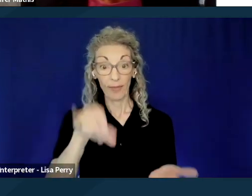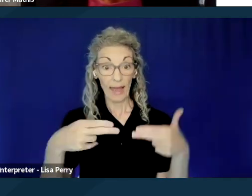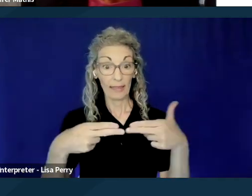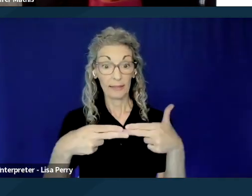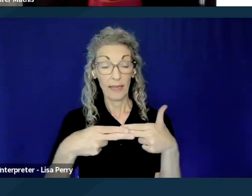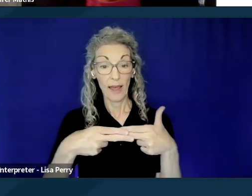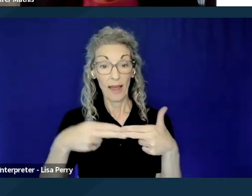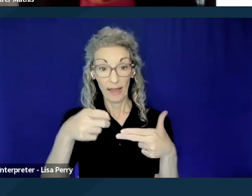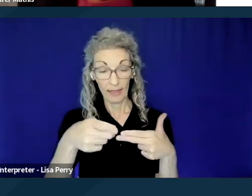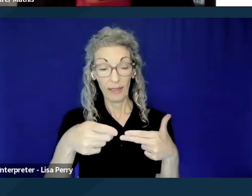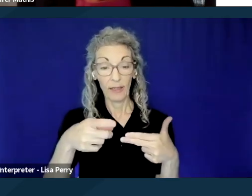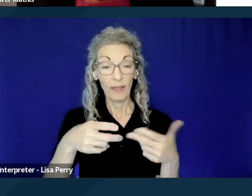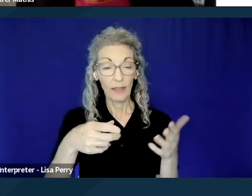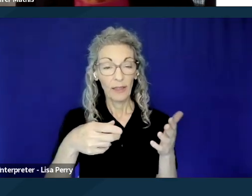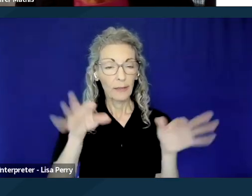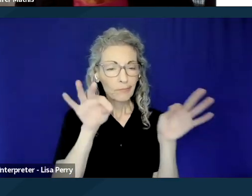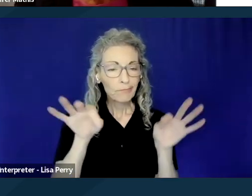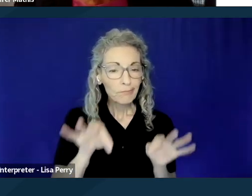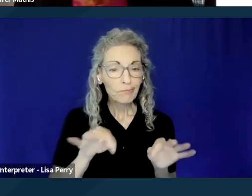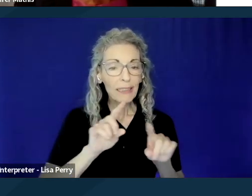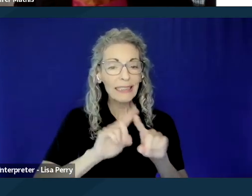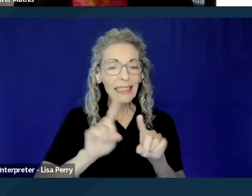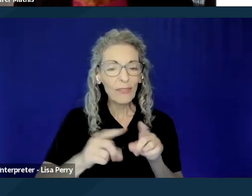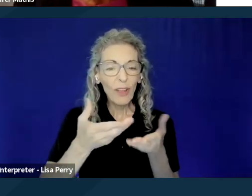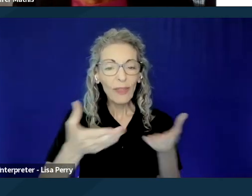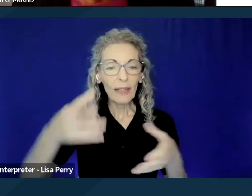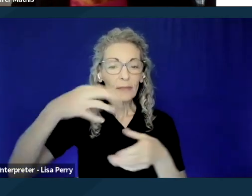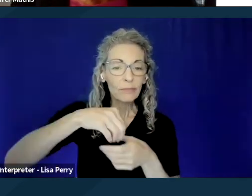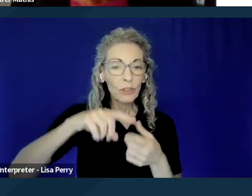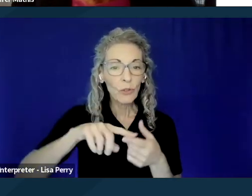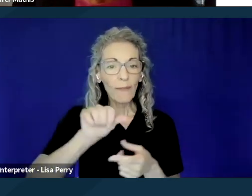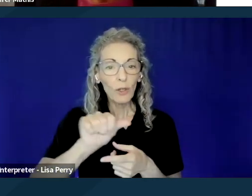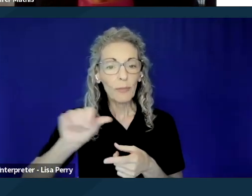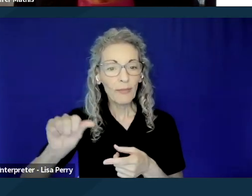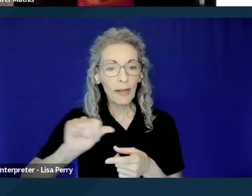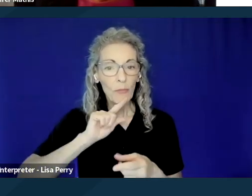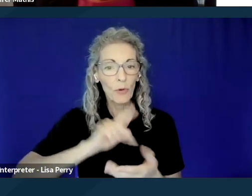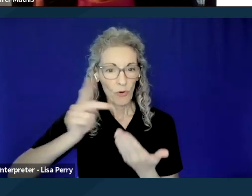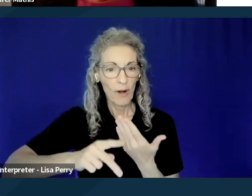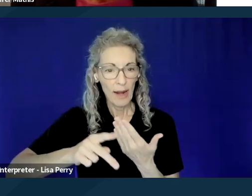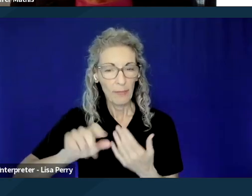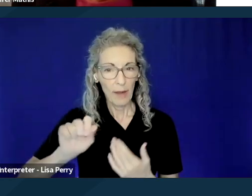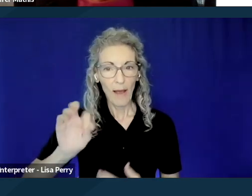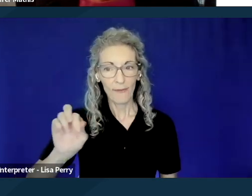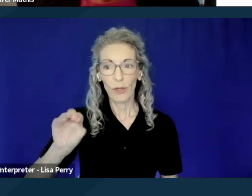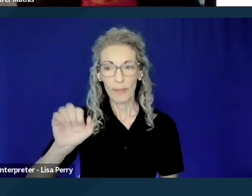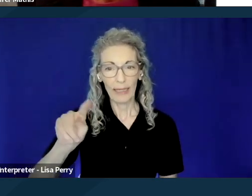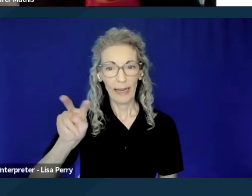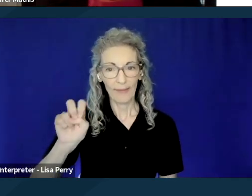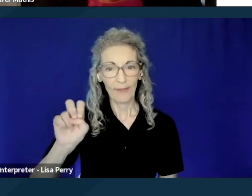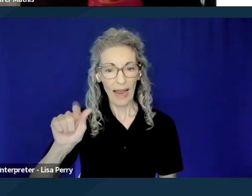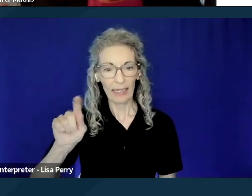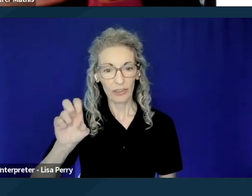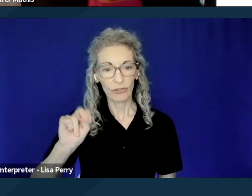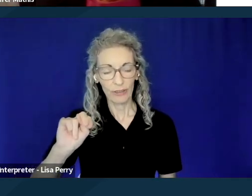about the elements of an affirmative action program. Um, Elements of an affirmative